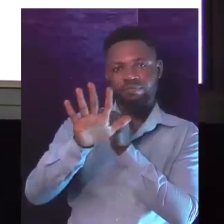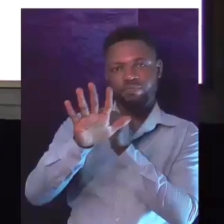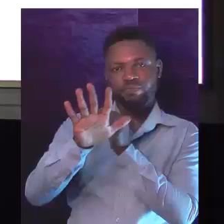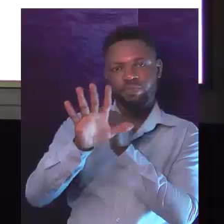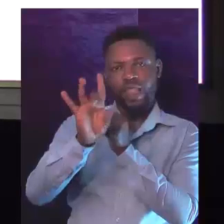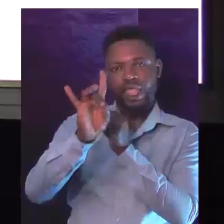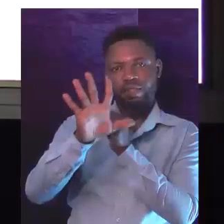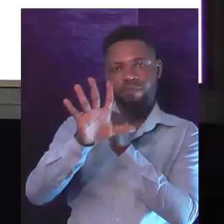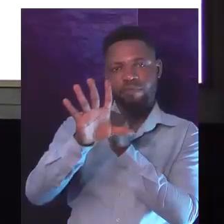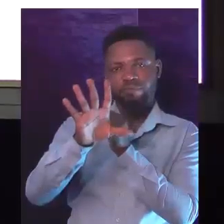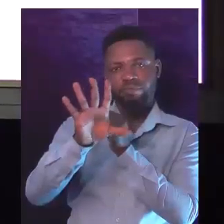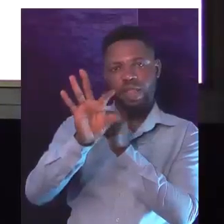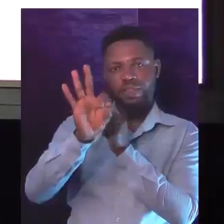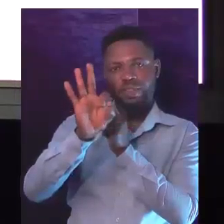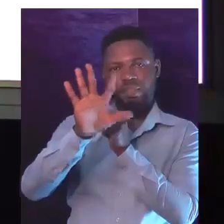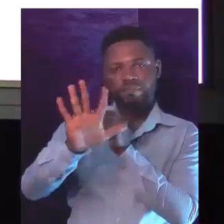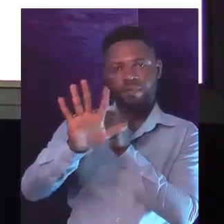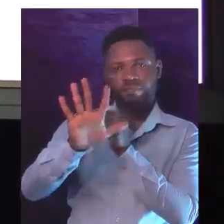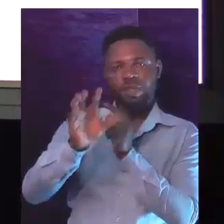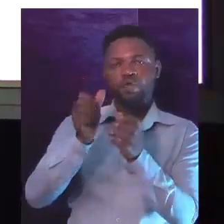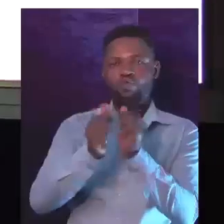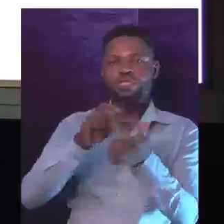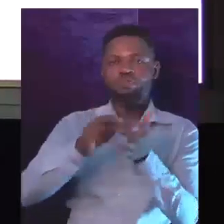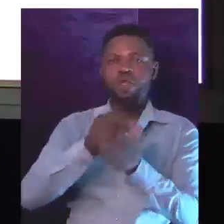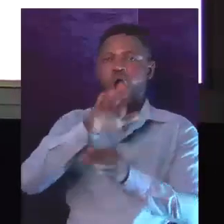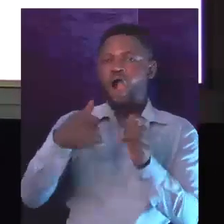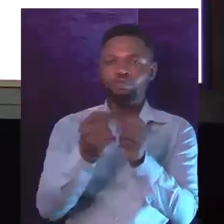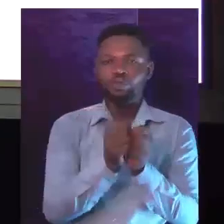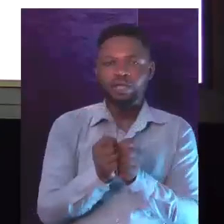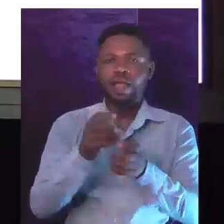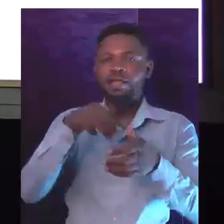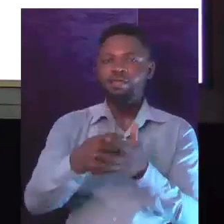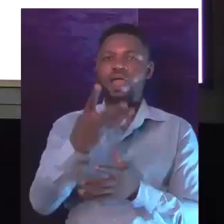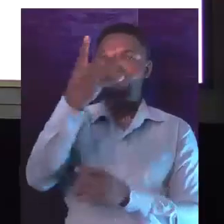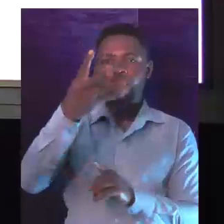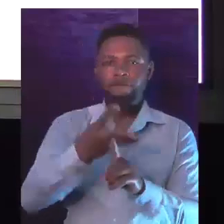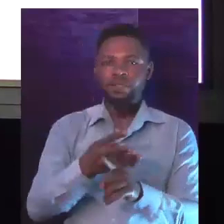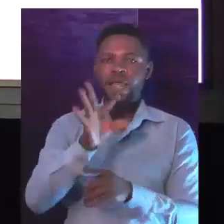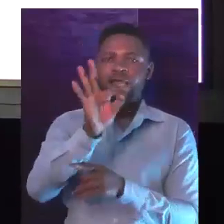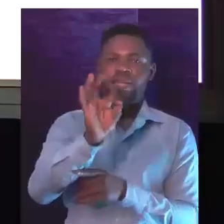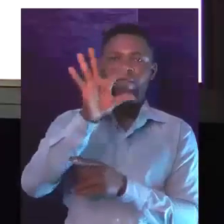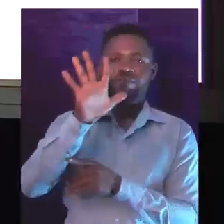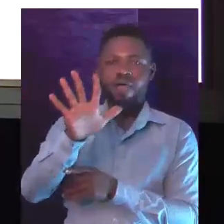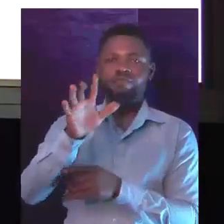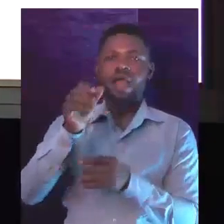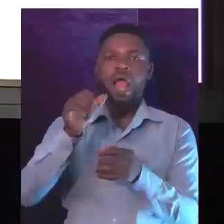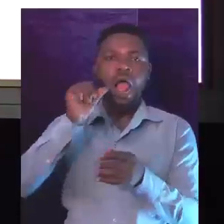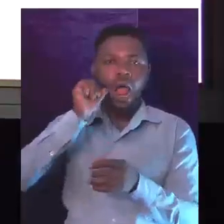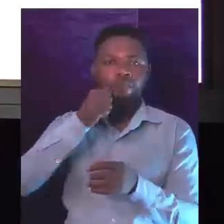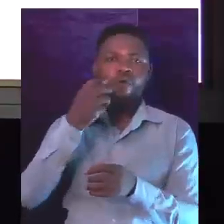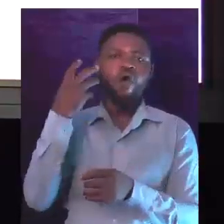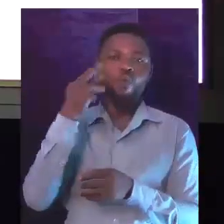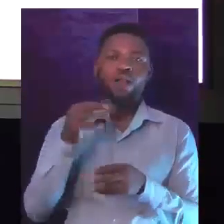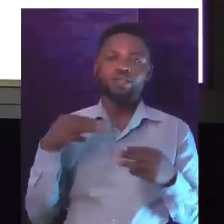75, 85, 95. Which means that altogether in the 4 months, 95